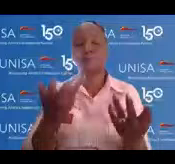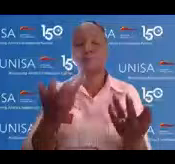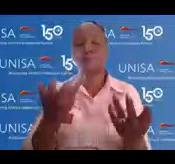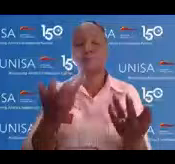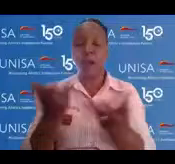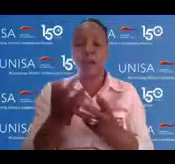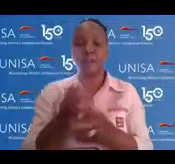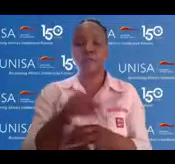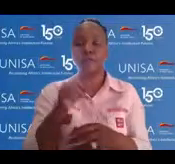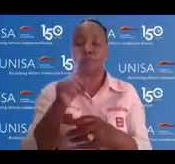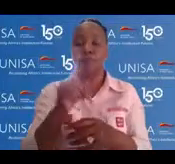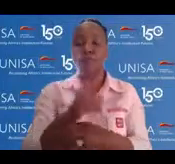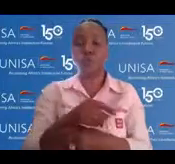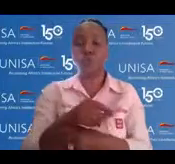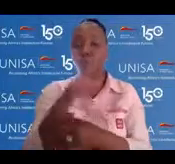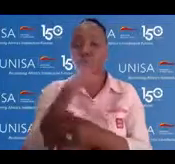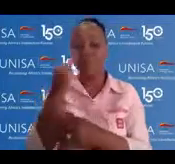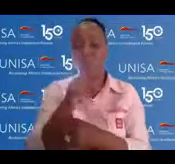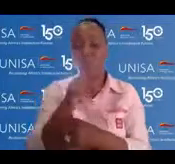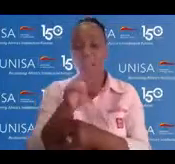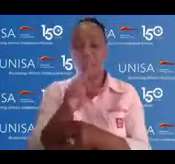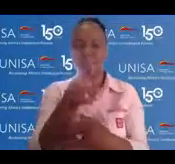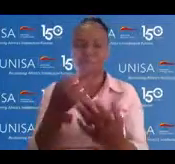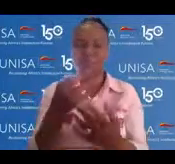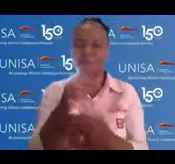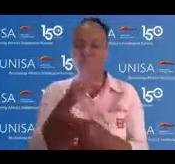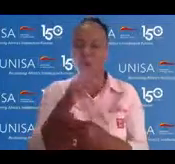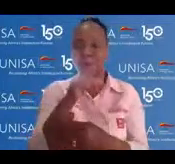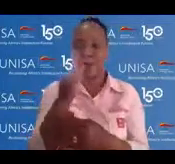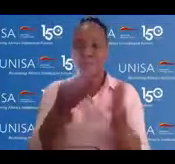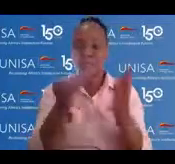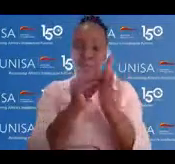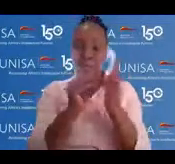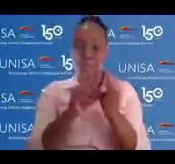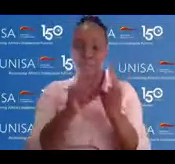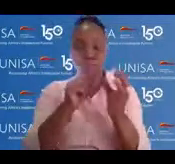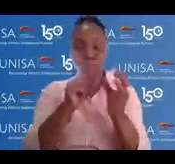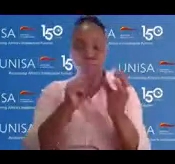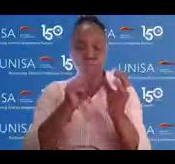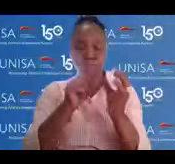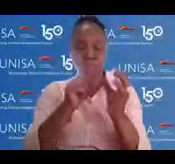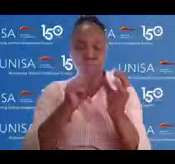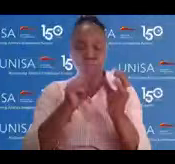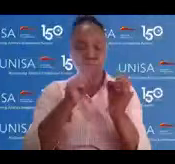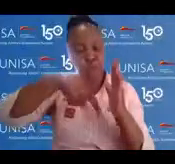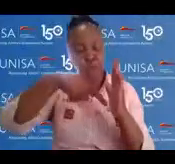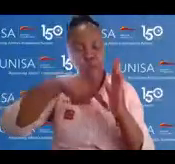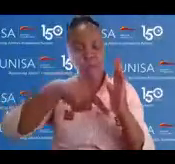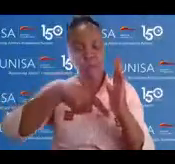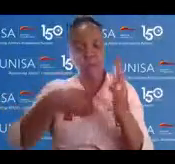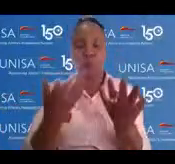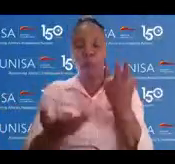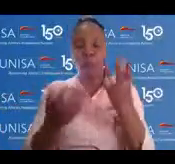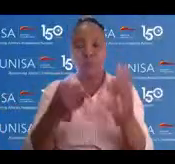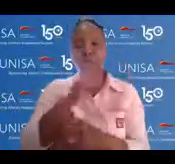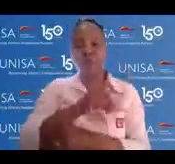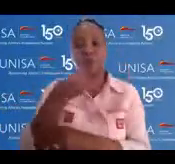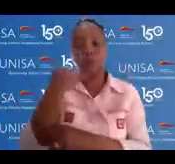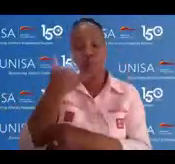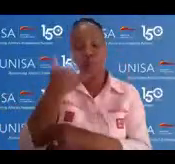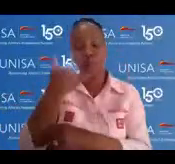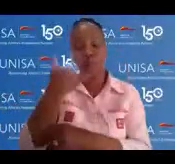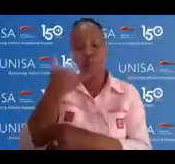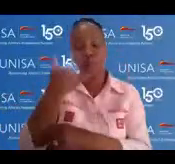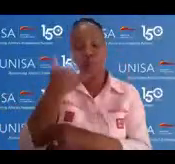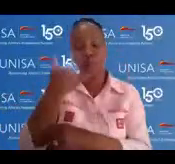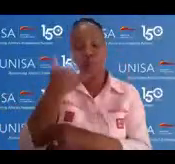initials, and then you click the drop down arrow. Whether you are using a phone or a laptop, this is how you will see the profile. For